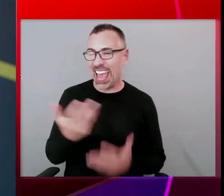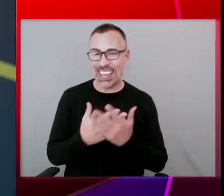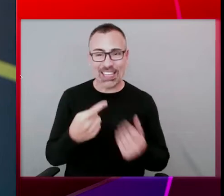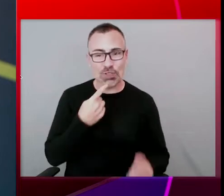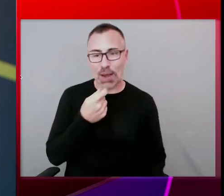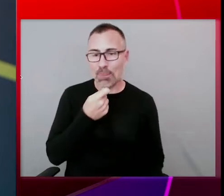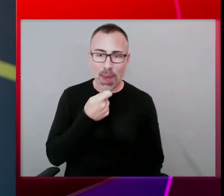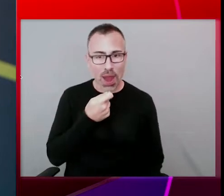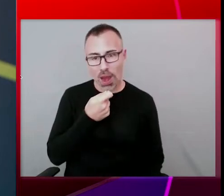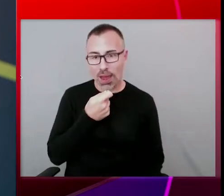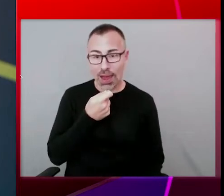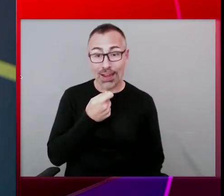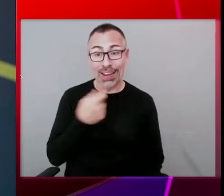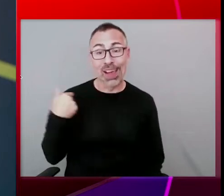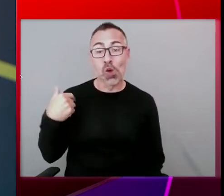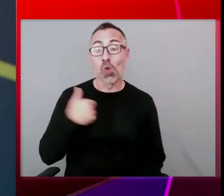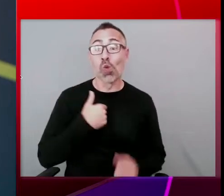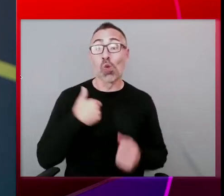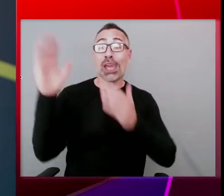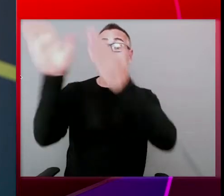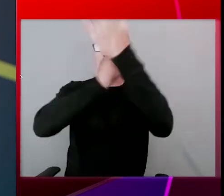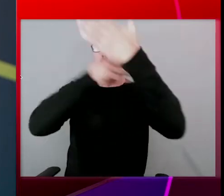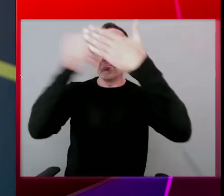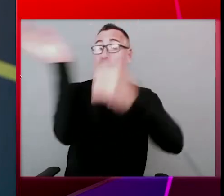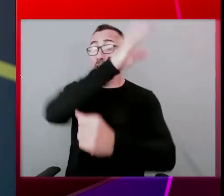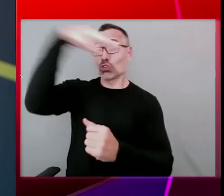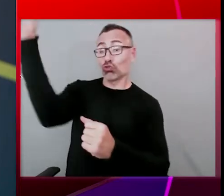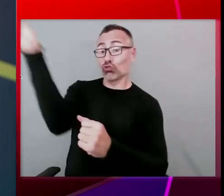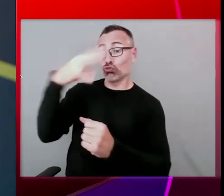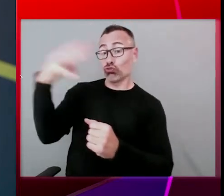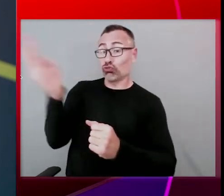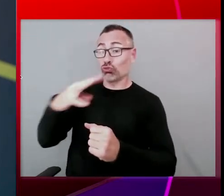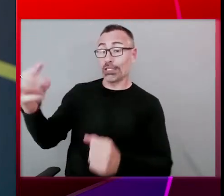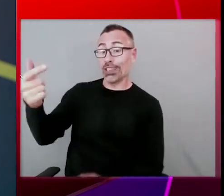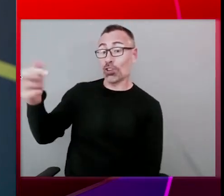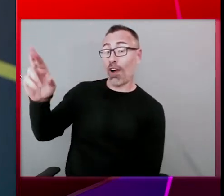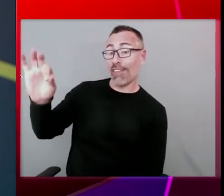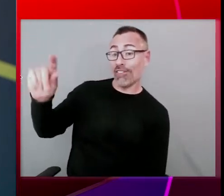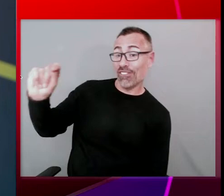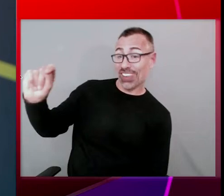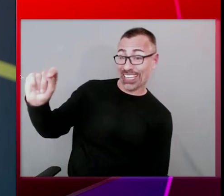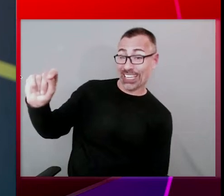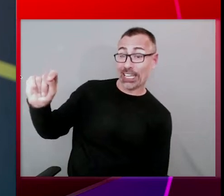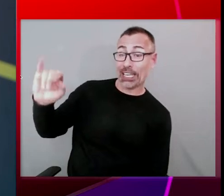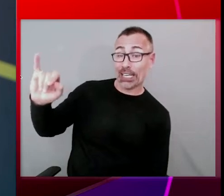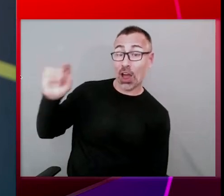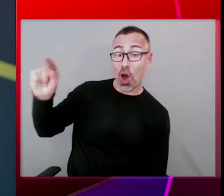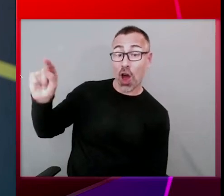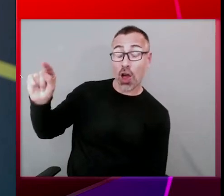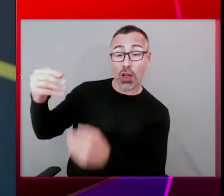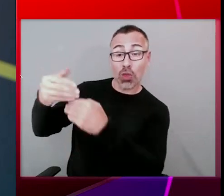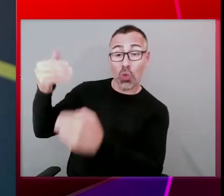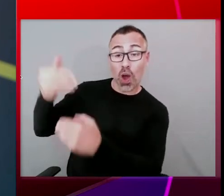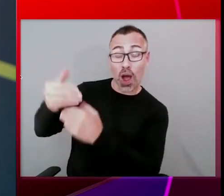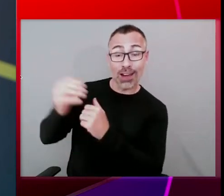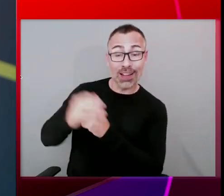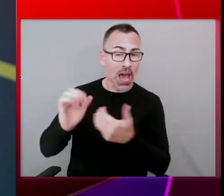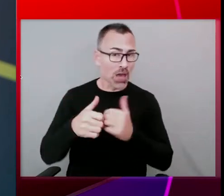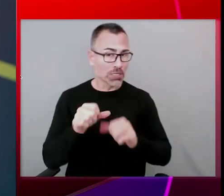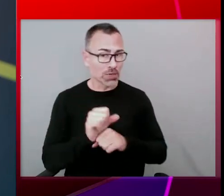mic, we paint as graffiti on the wall. So the way that works on the back end is we